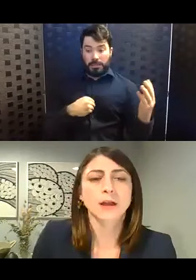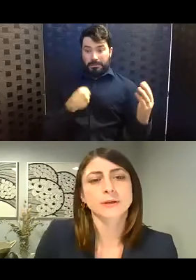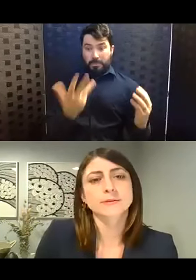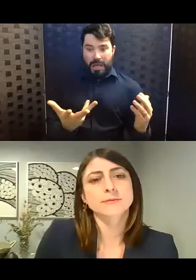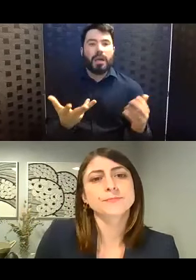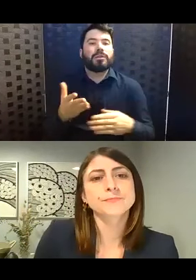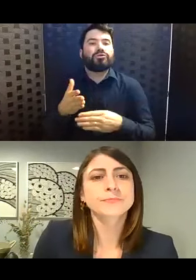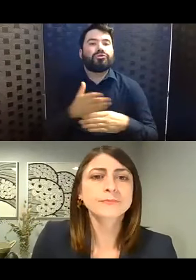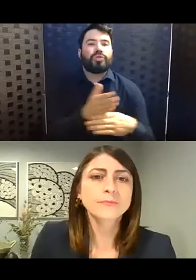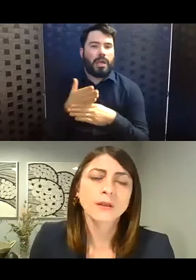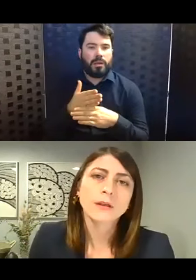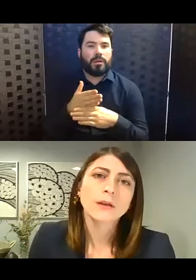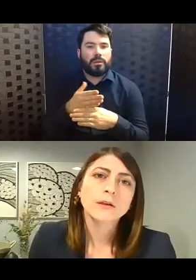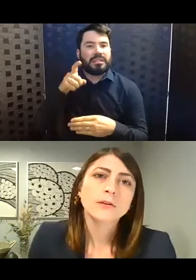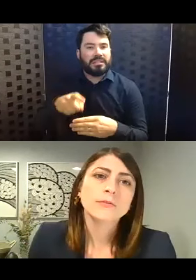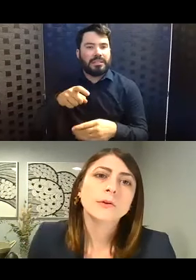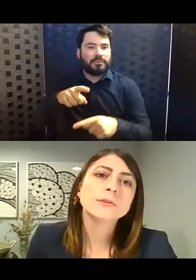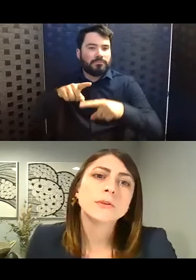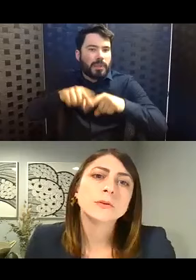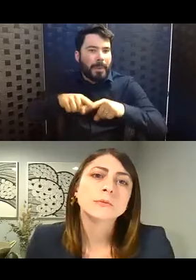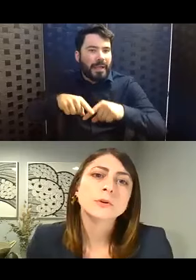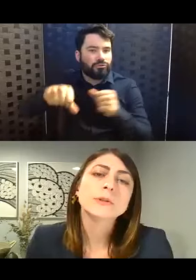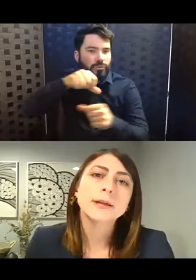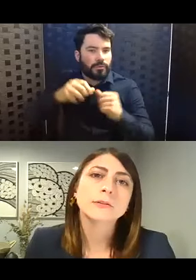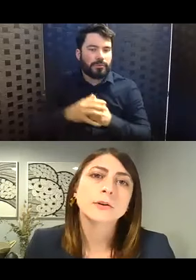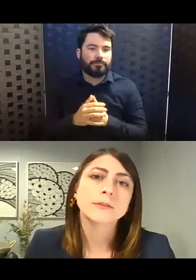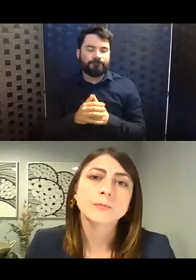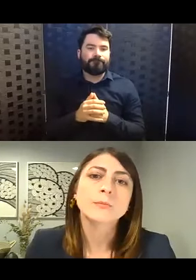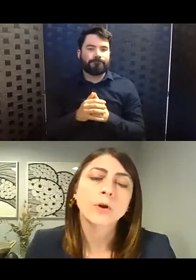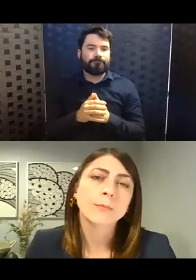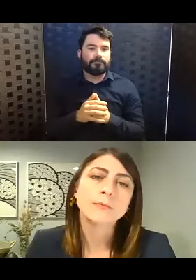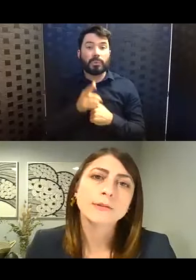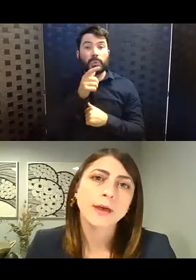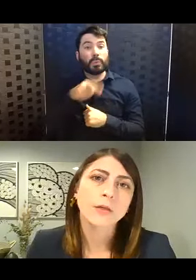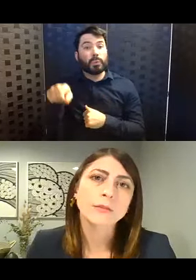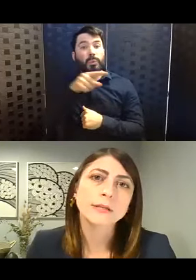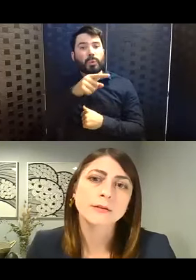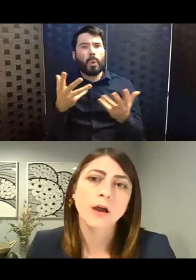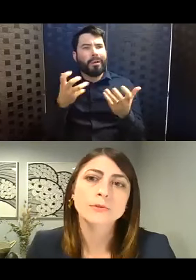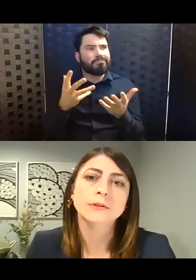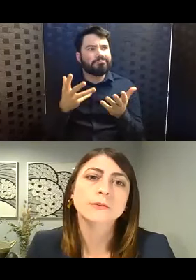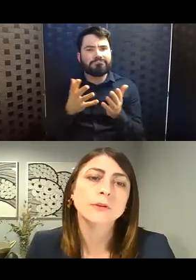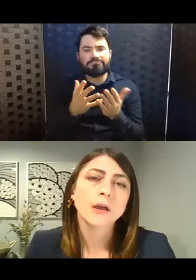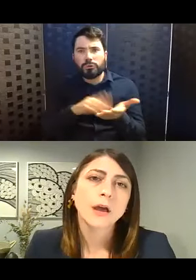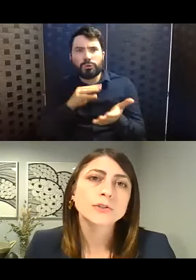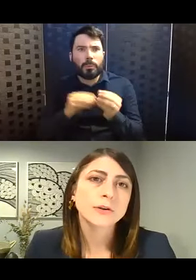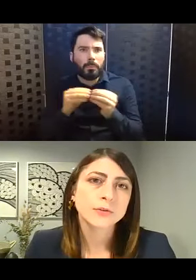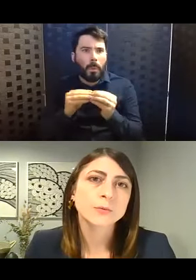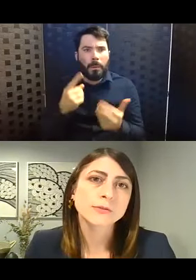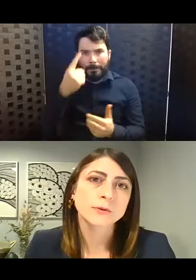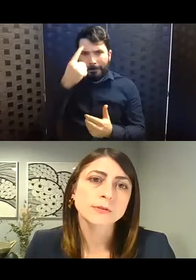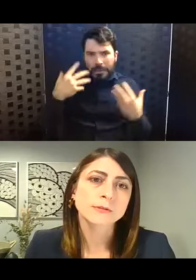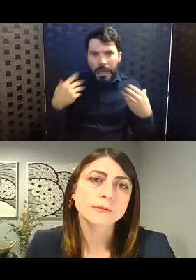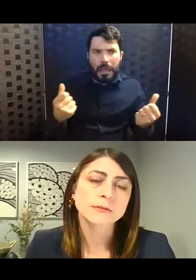Next slide, please. For those of you who would like to learn a little bit more about your mental health needs and options, I'll share a